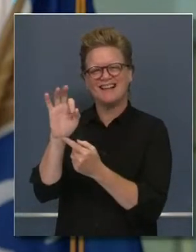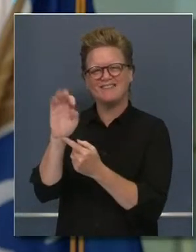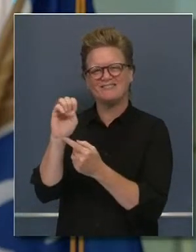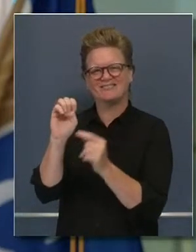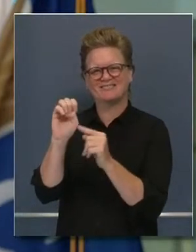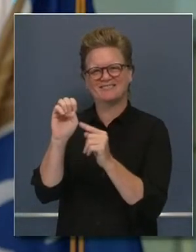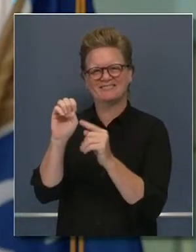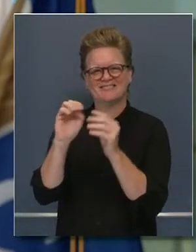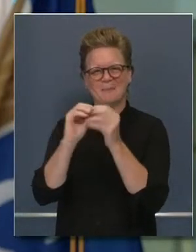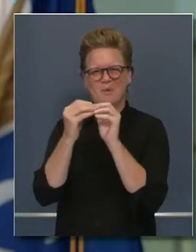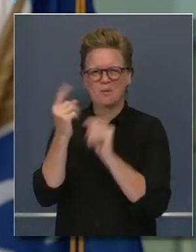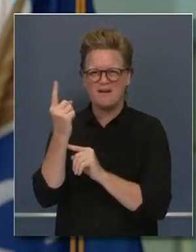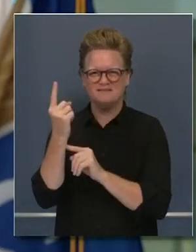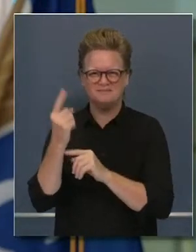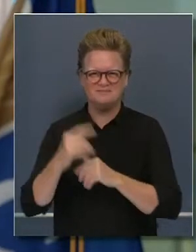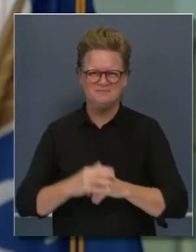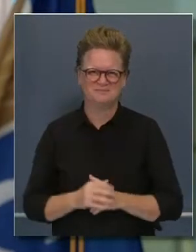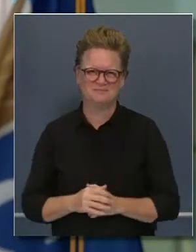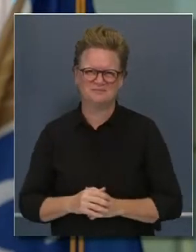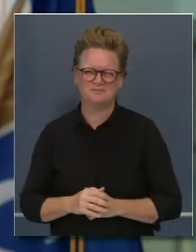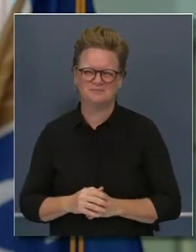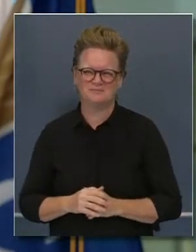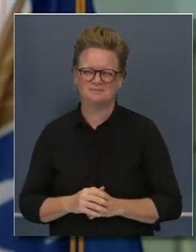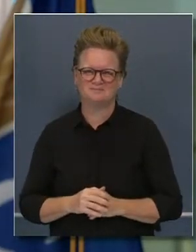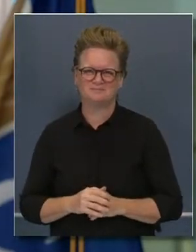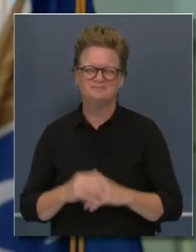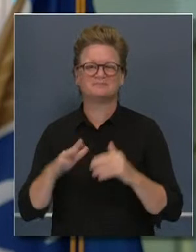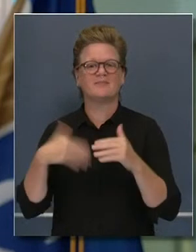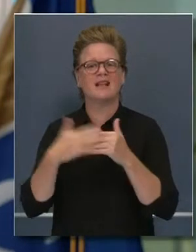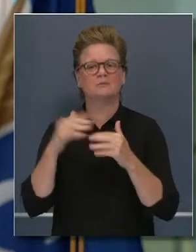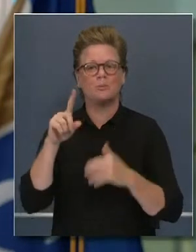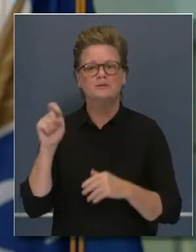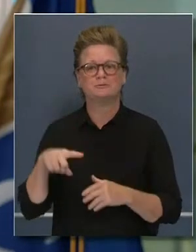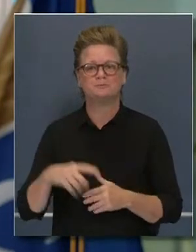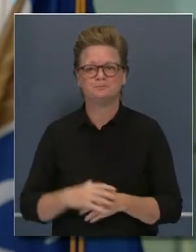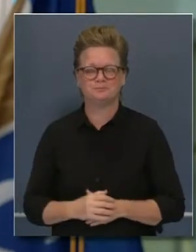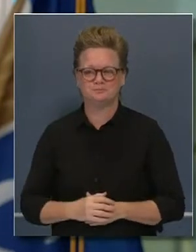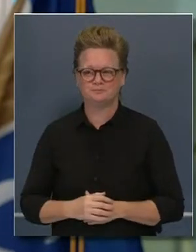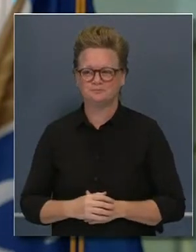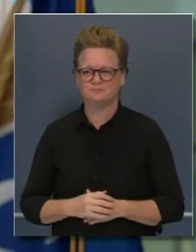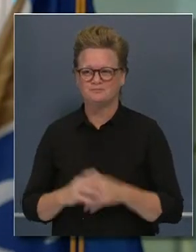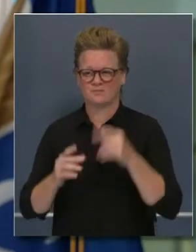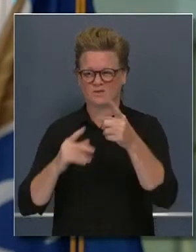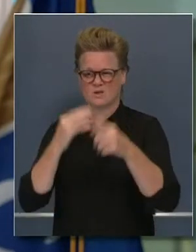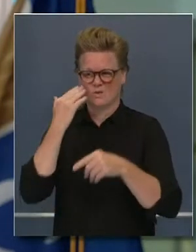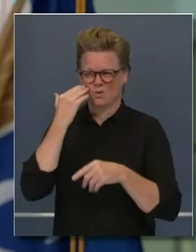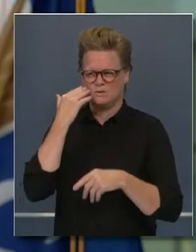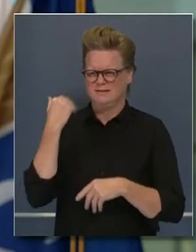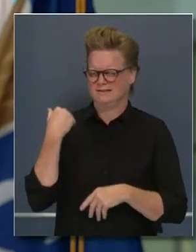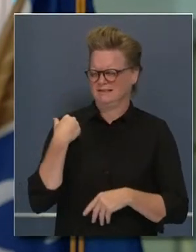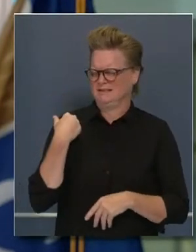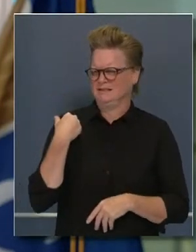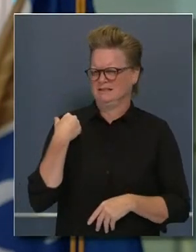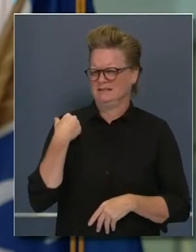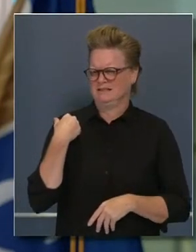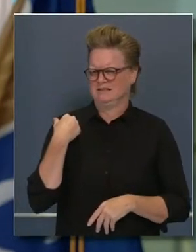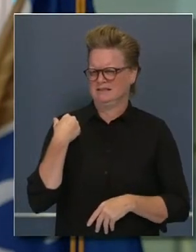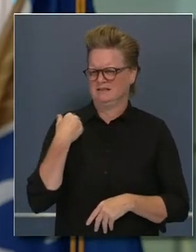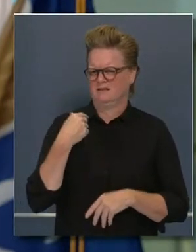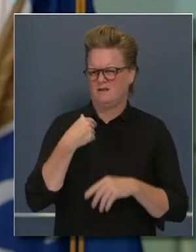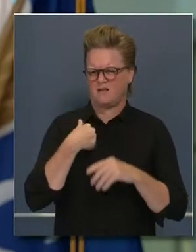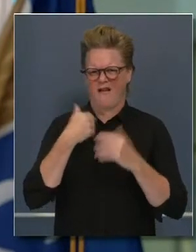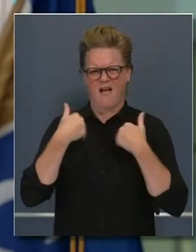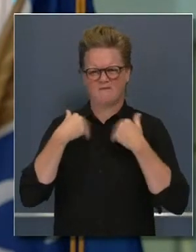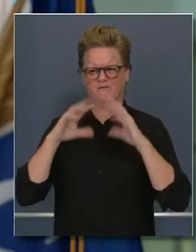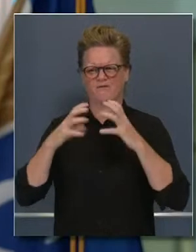Hi, Governor. I'm sure you're aware that this past weekend, there was a prayer gathering at the state capitol that drew